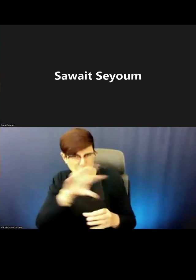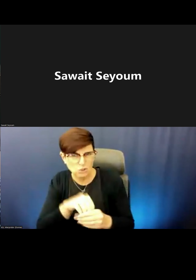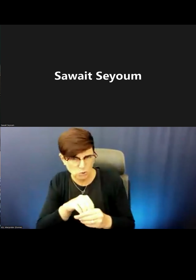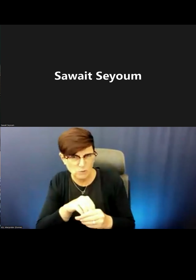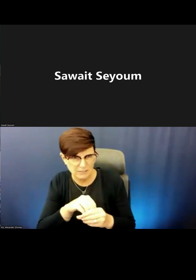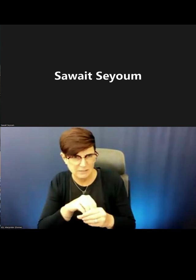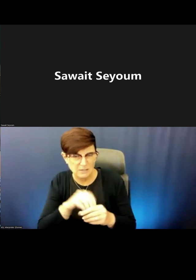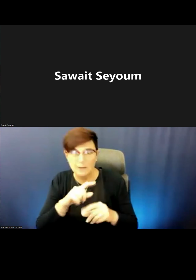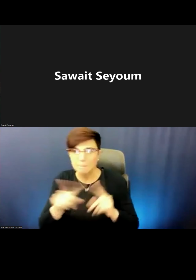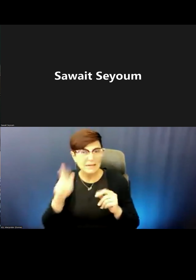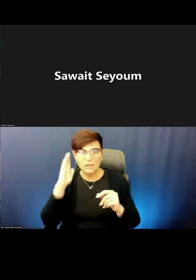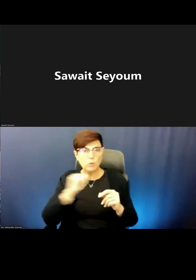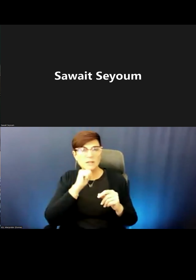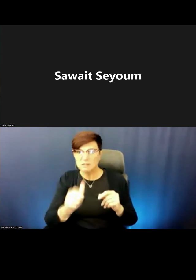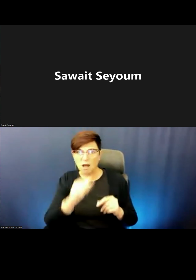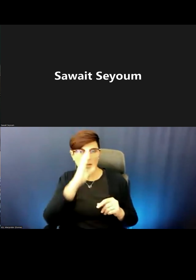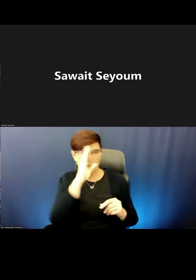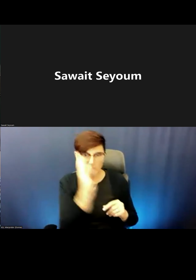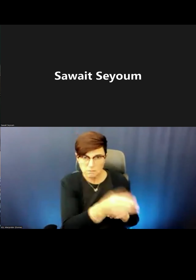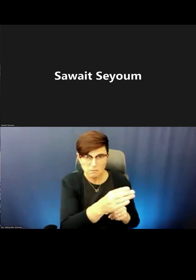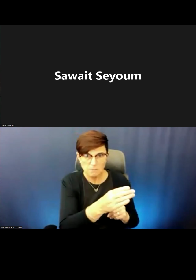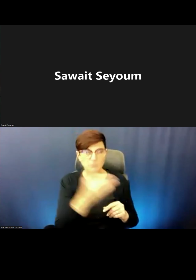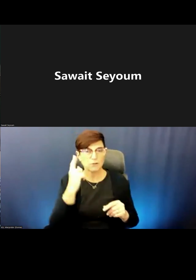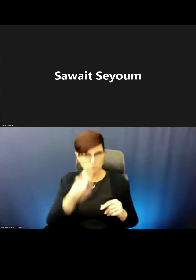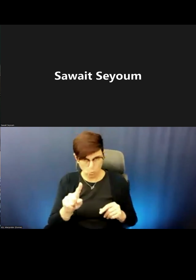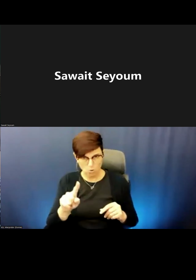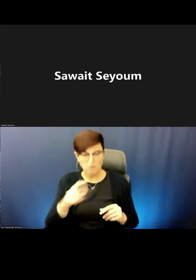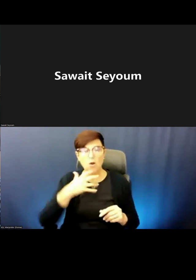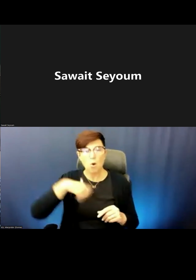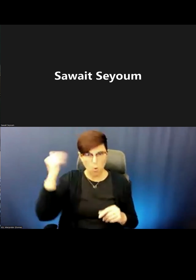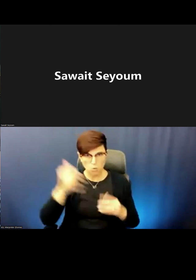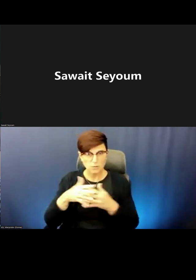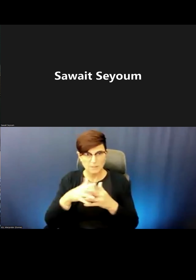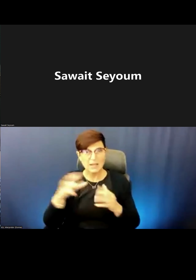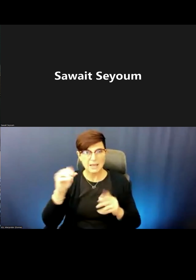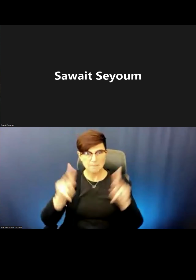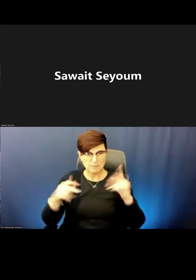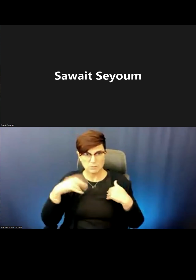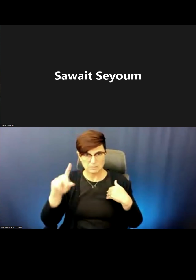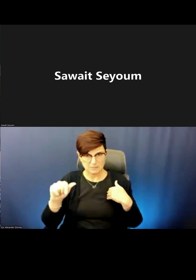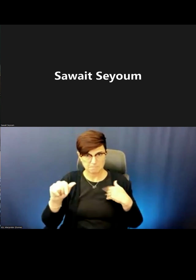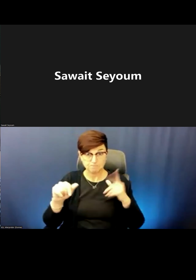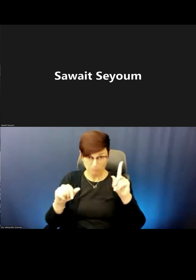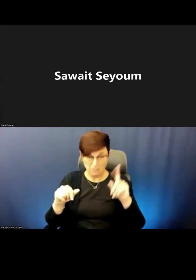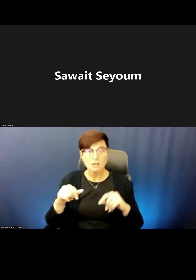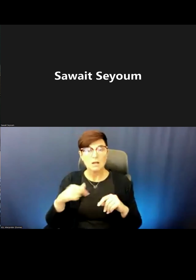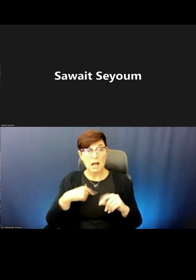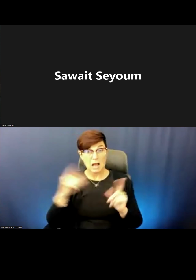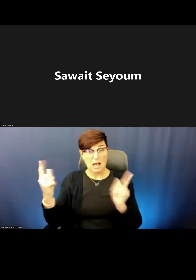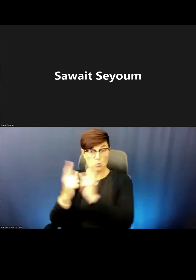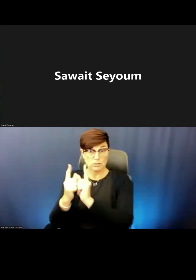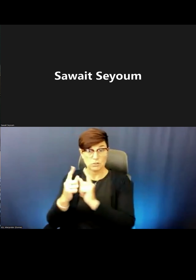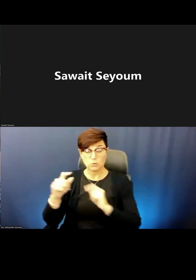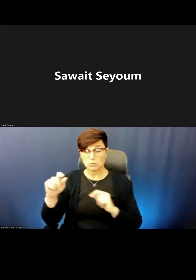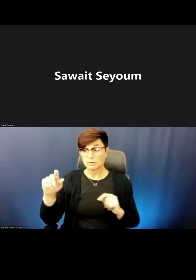not. If you don't designate, it does not go there. When I went to Fiona Ma, our state treasurer, and said, how much of the